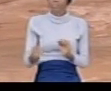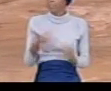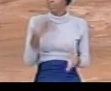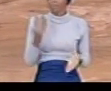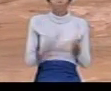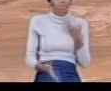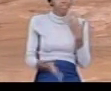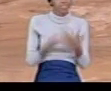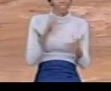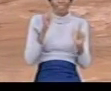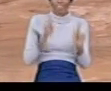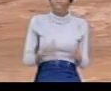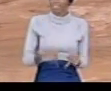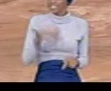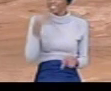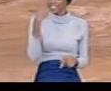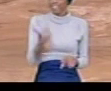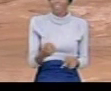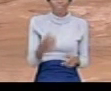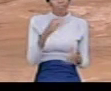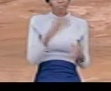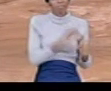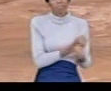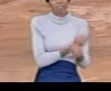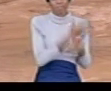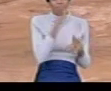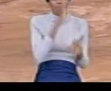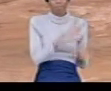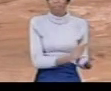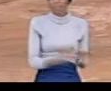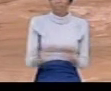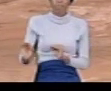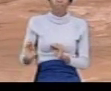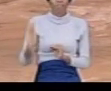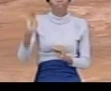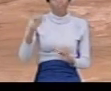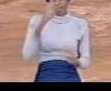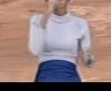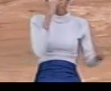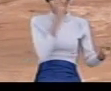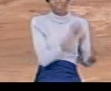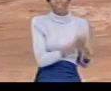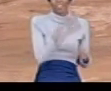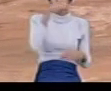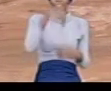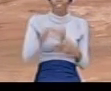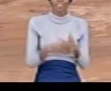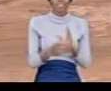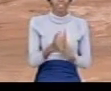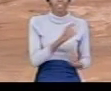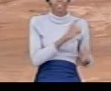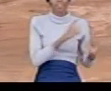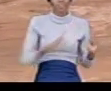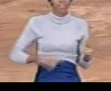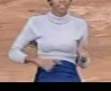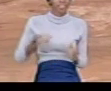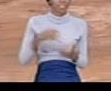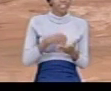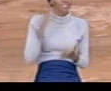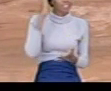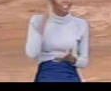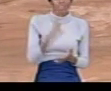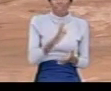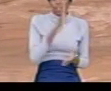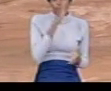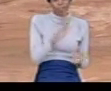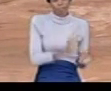removed. Whosoever says, mountain be thou removed by faith in the Lord,